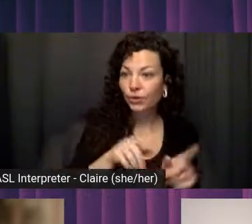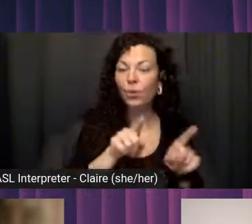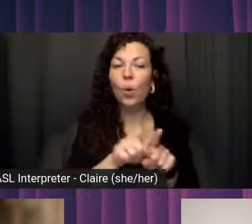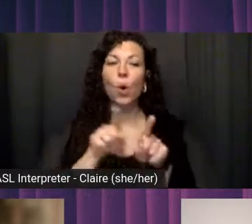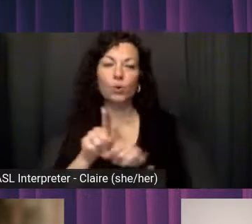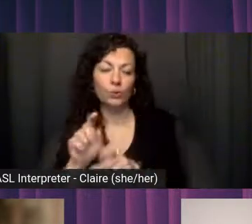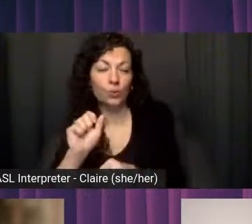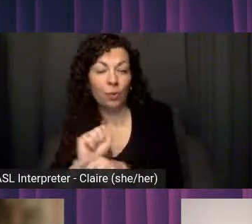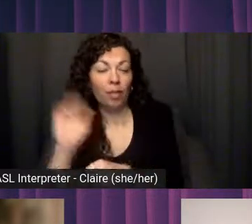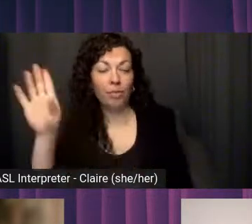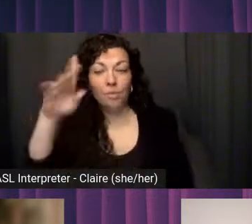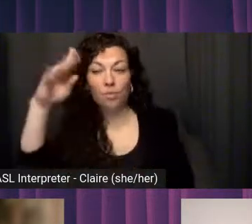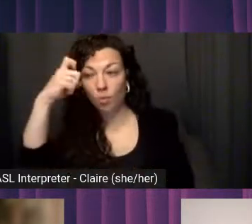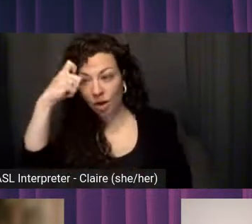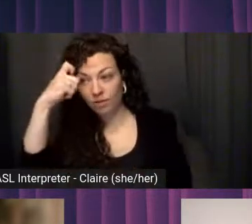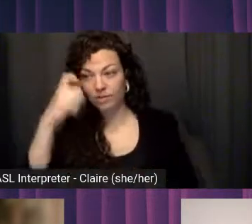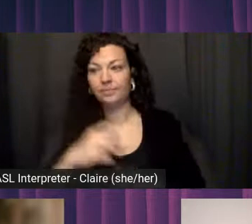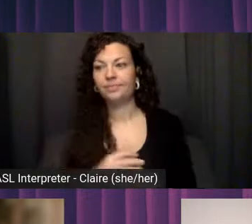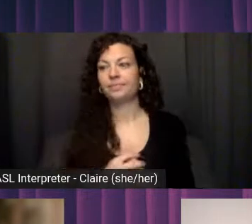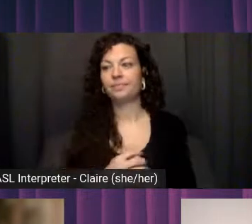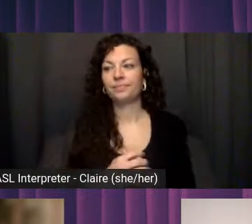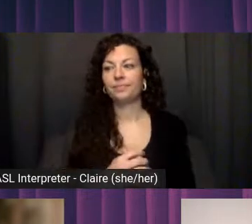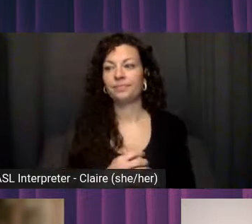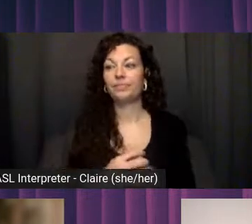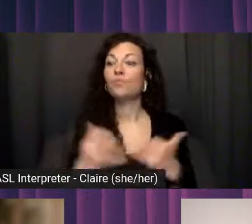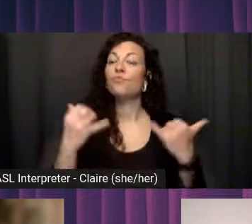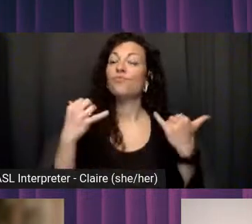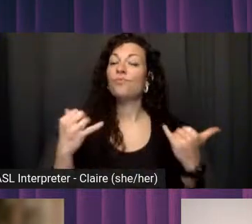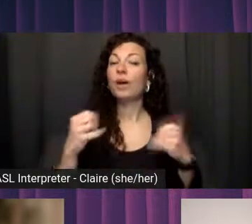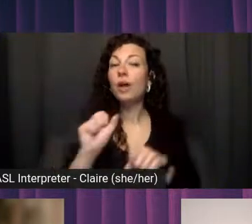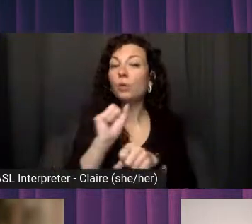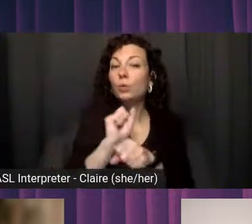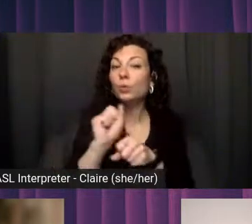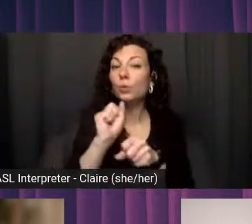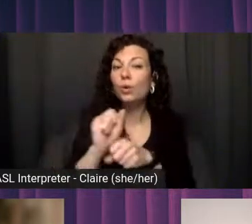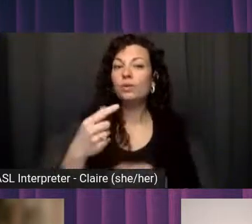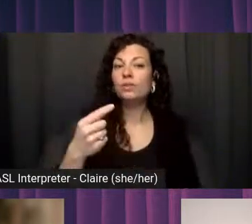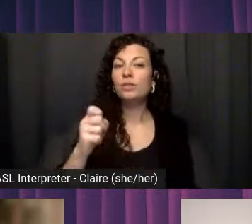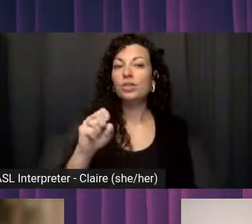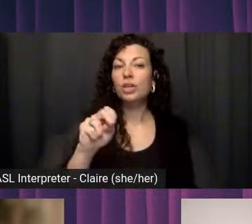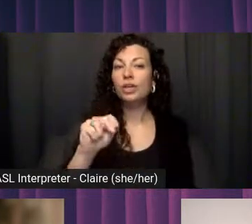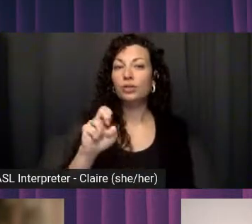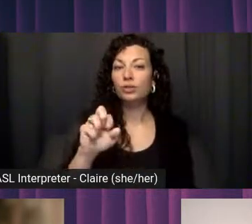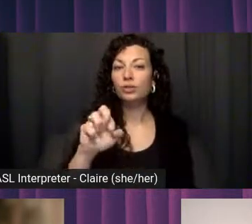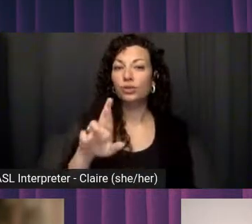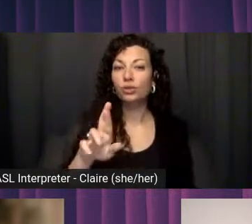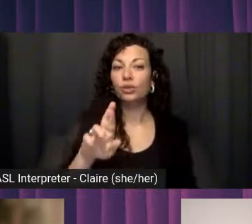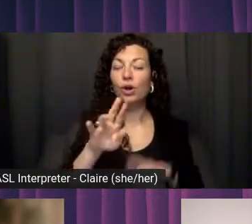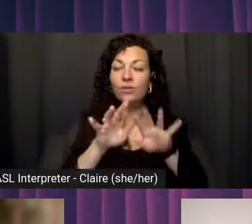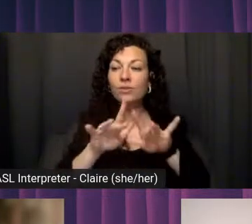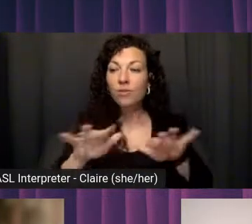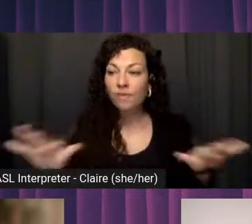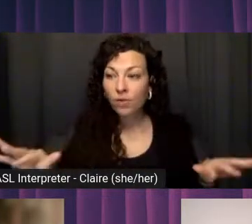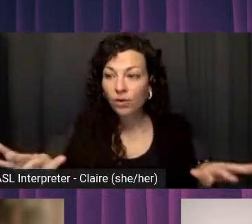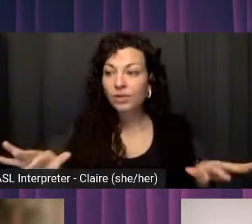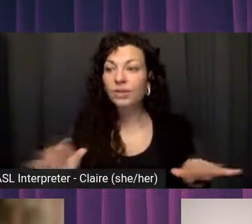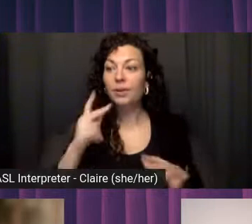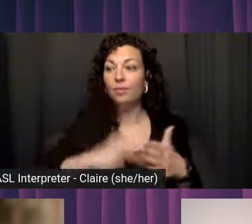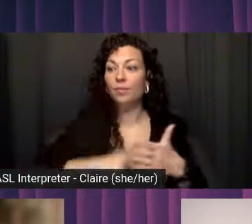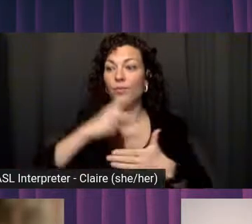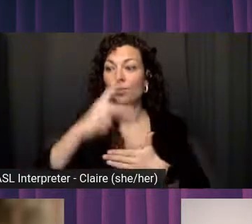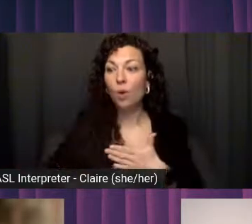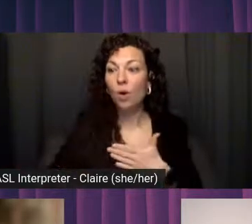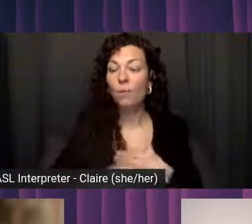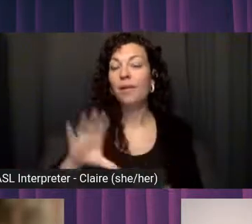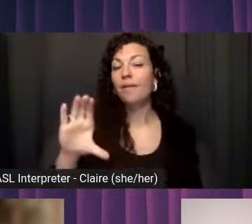the director of the Gender Diversity and Resilience Program through the Child Guidance Center of Southern Connecticut. They work in